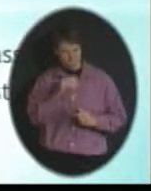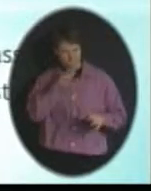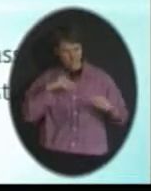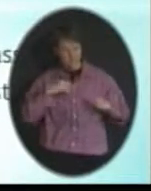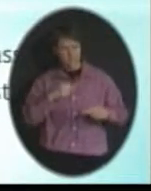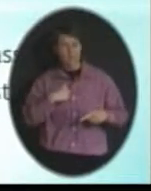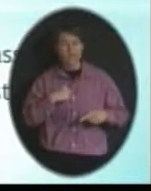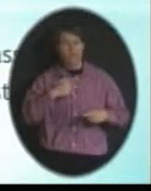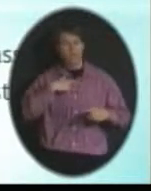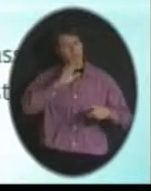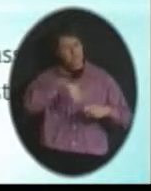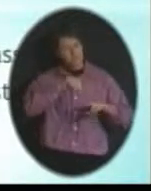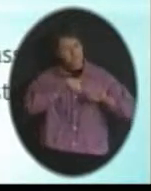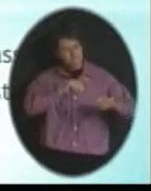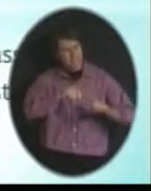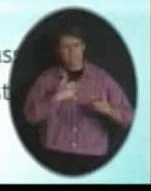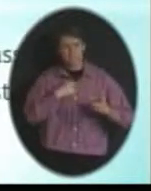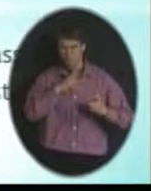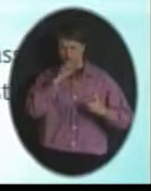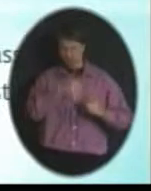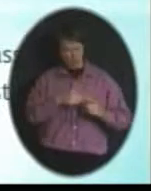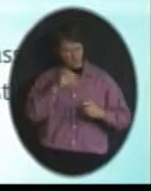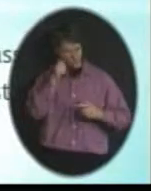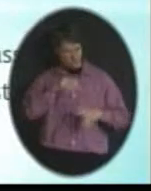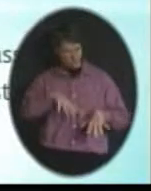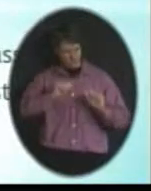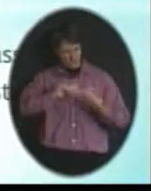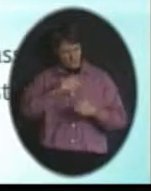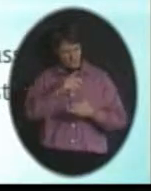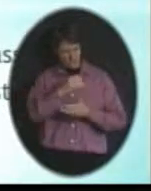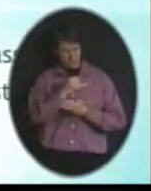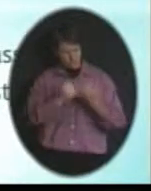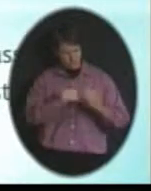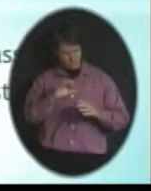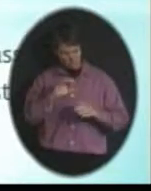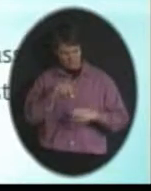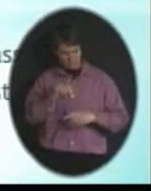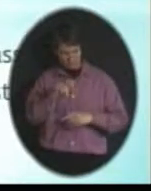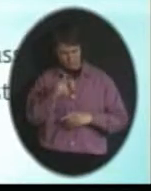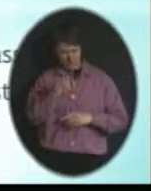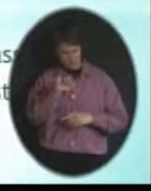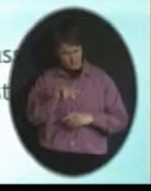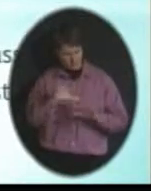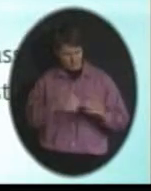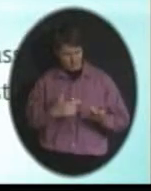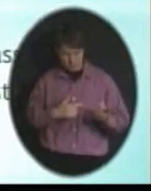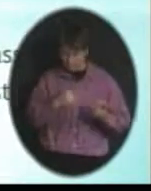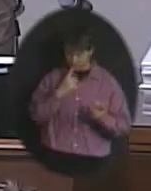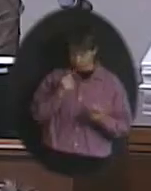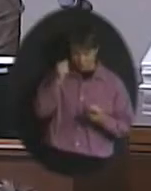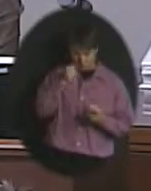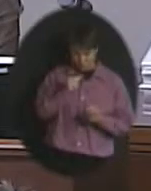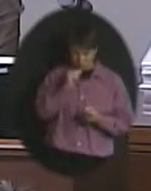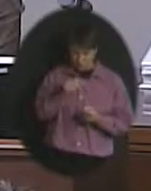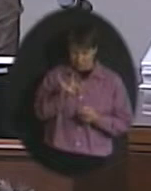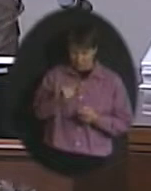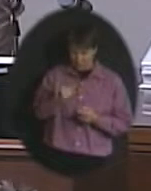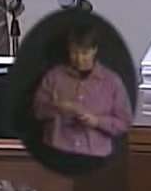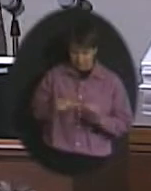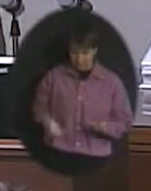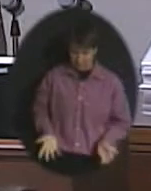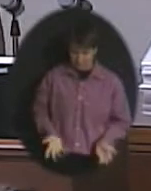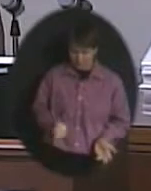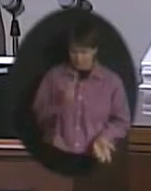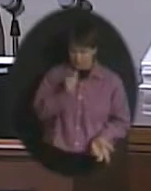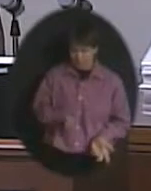few questions. And I said, well, why can't girls take that class? And a couple of things I heard is that girls just don't do that class.